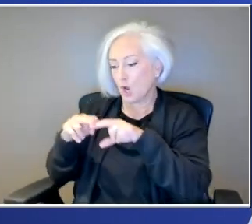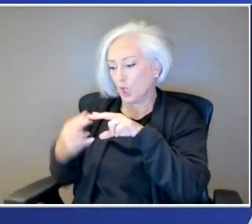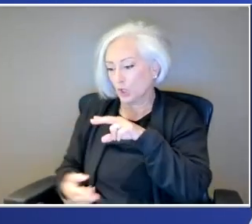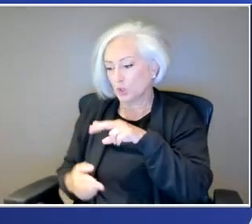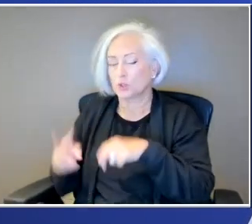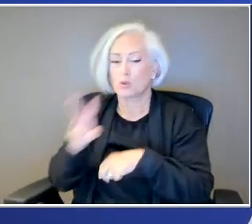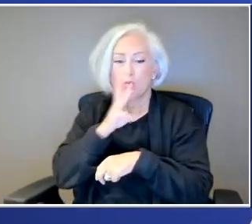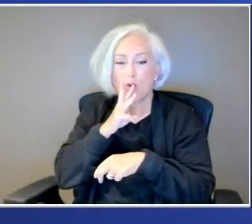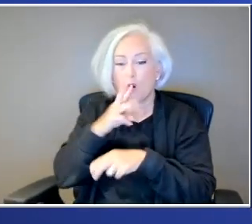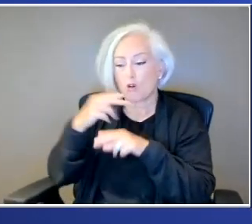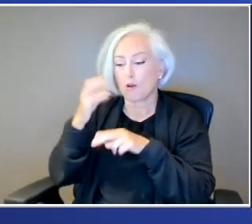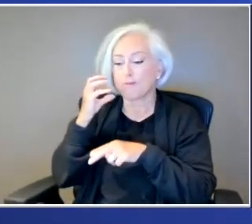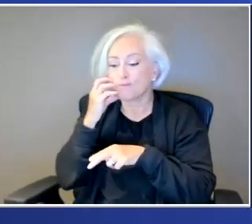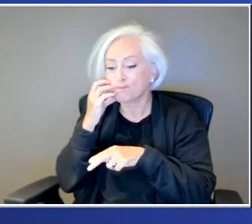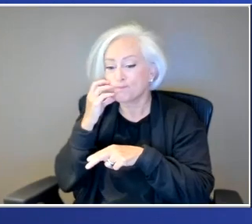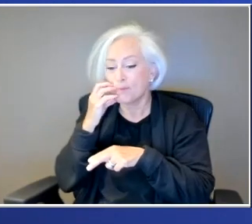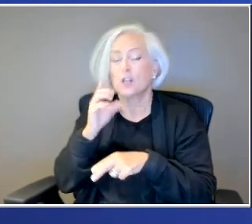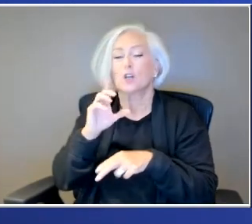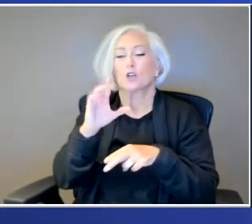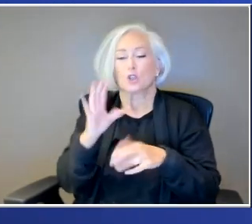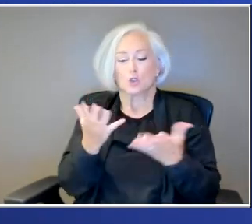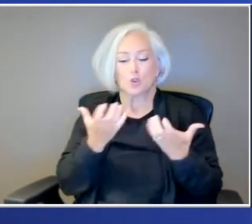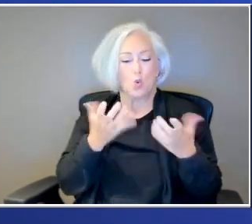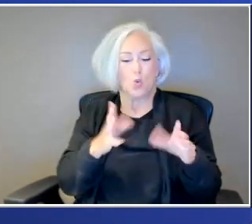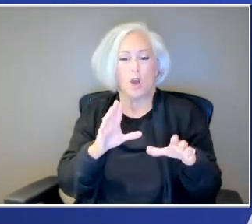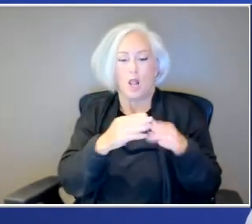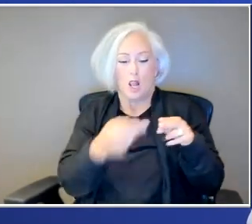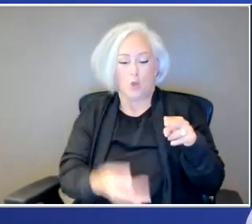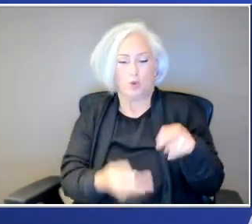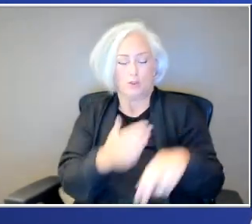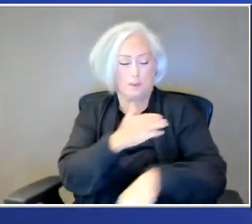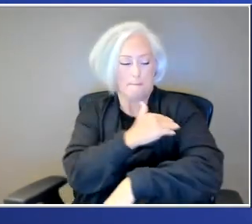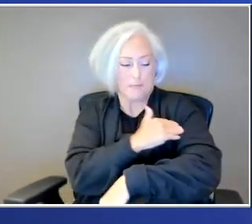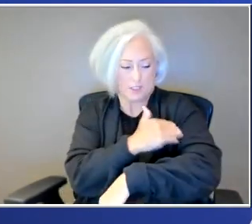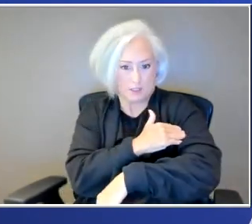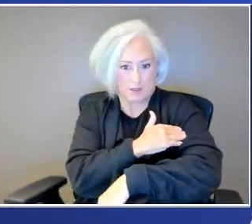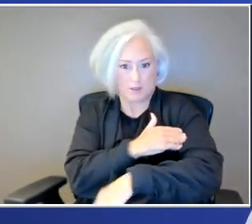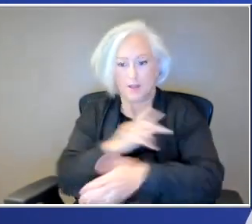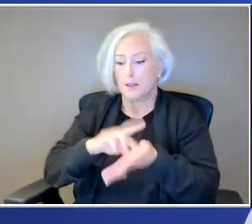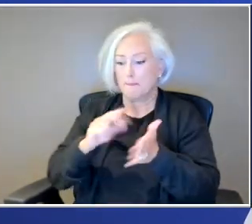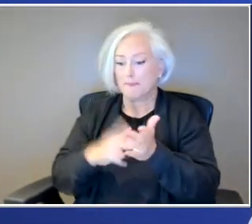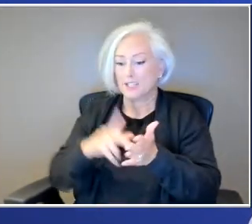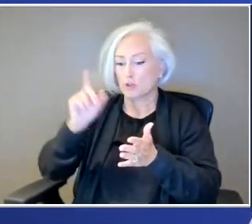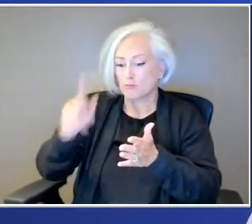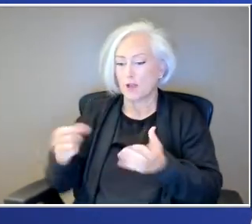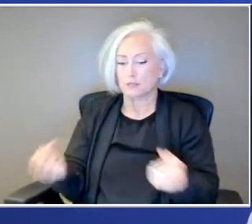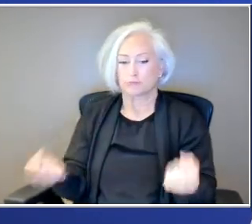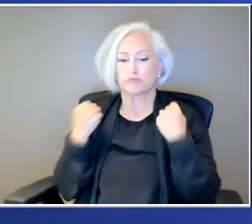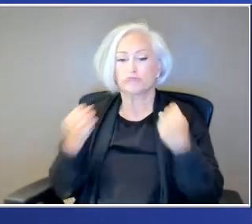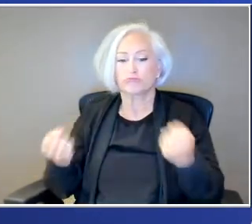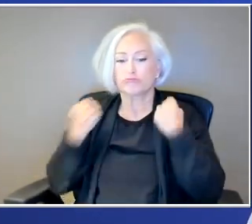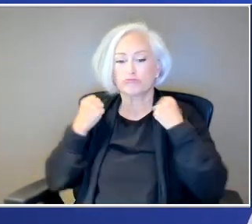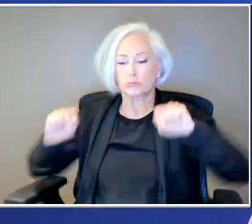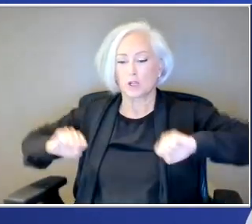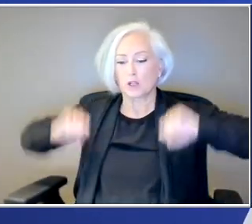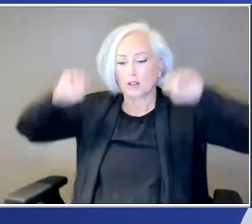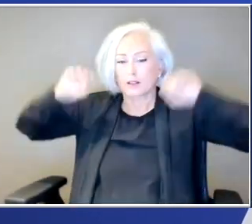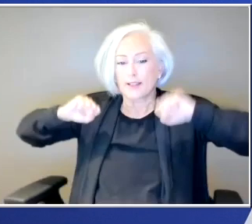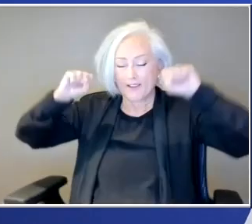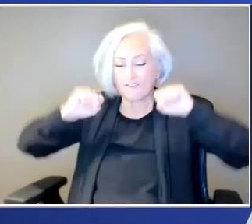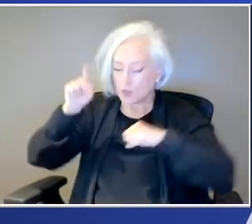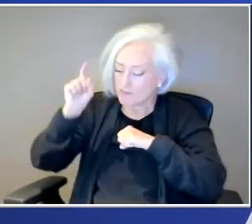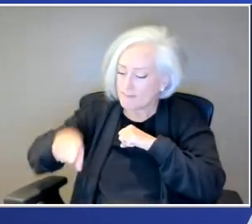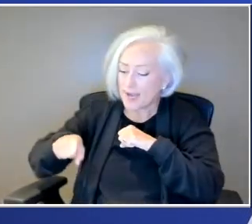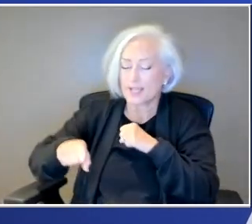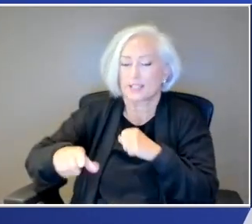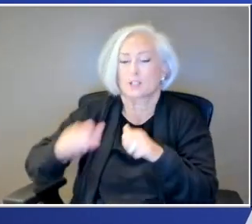so making sure that you're doing, like Cynthia said, strength training. So some form of strength training, resistance training, so that you can maintain